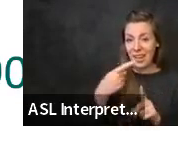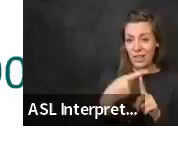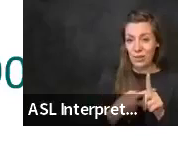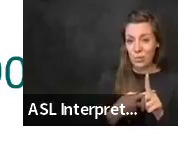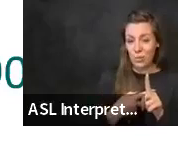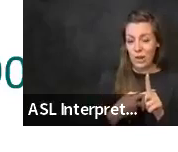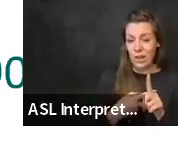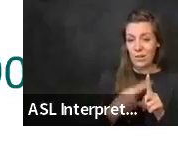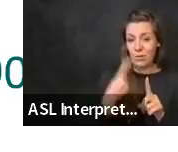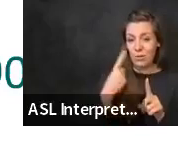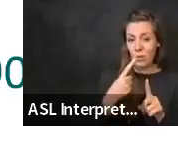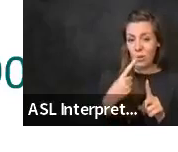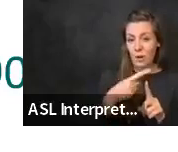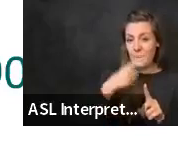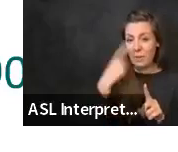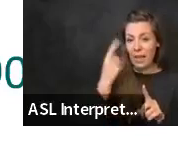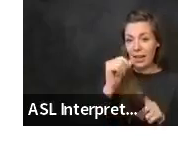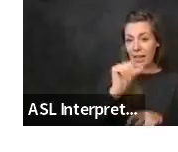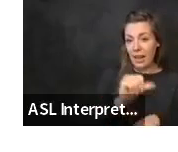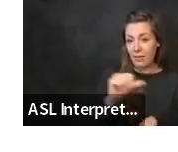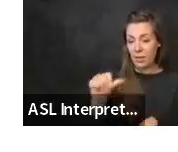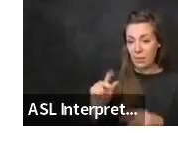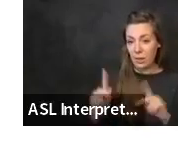Black African American.